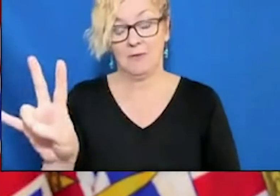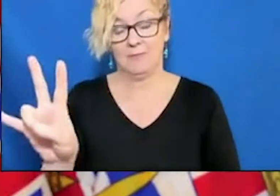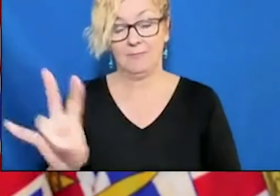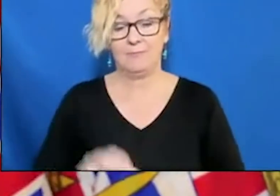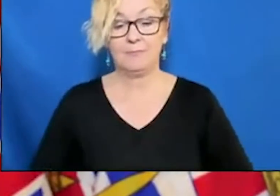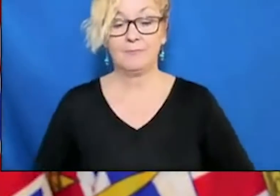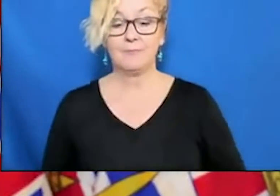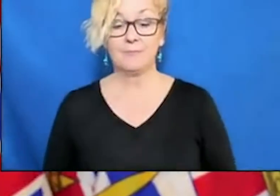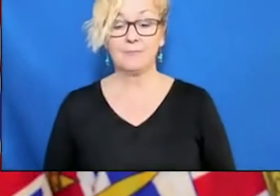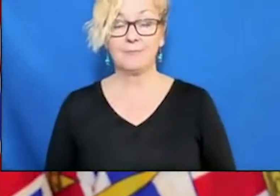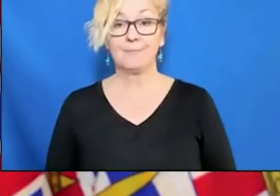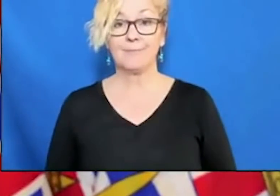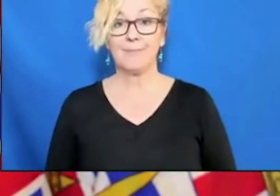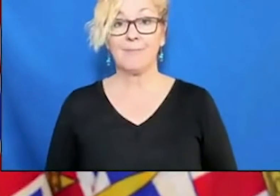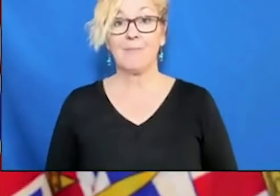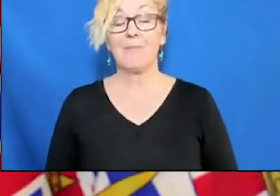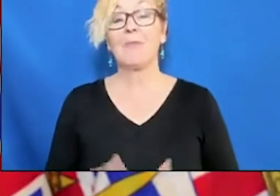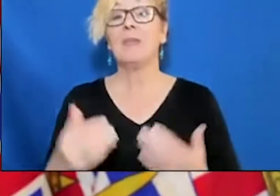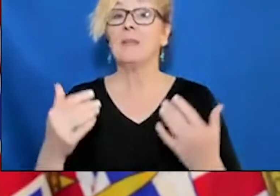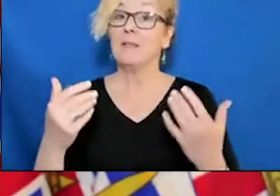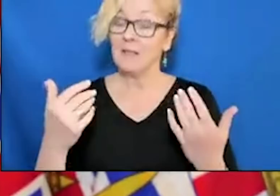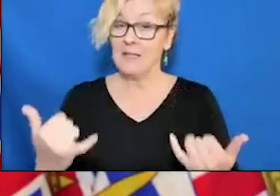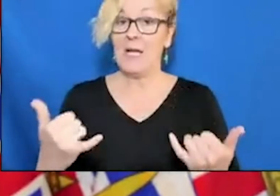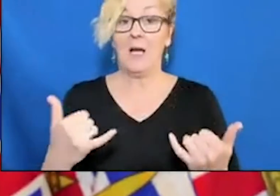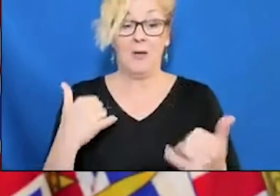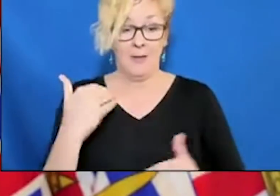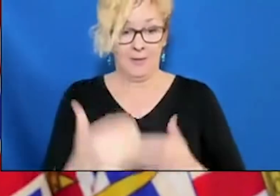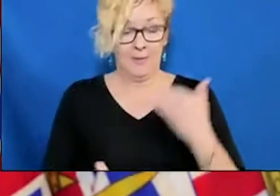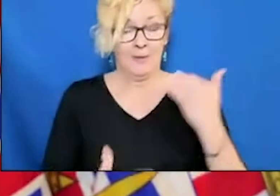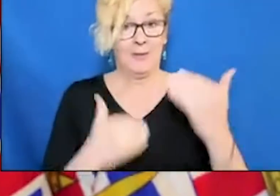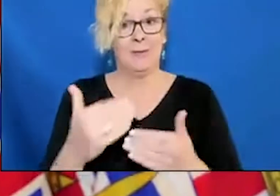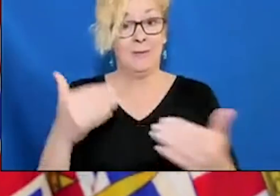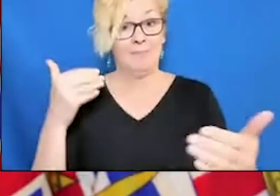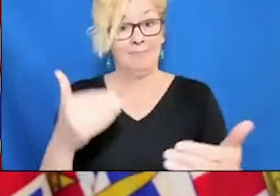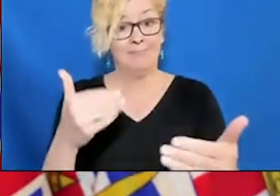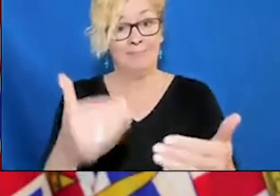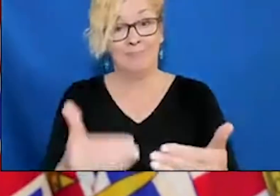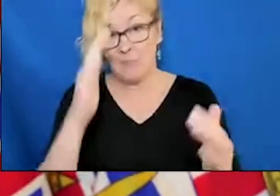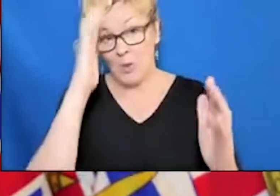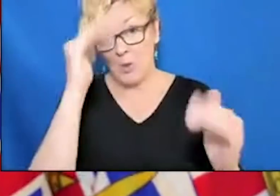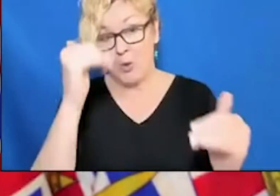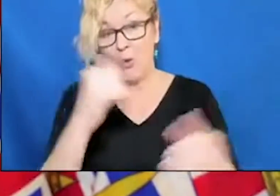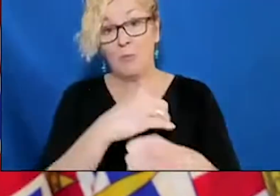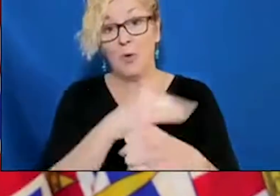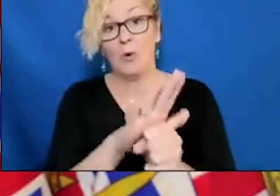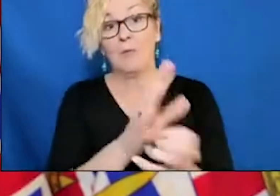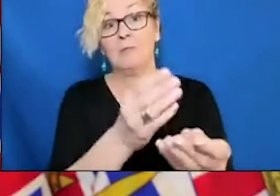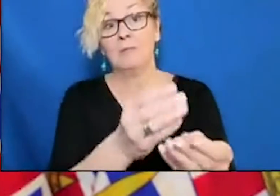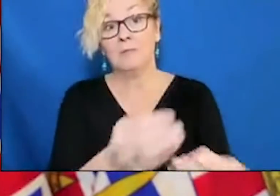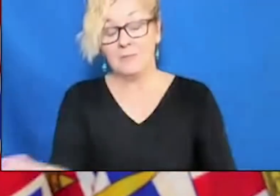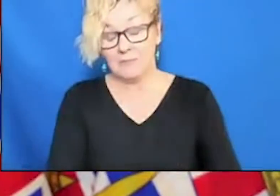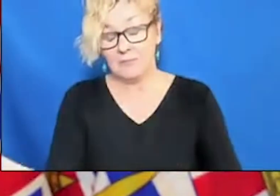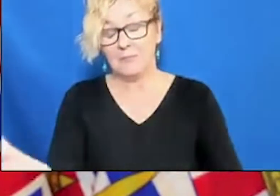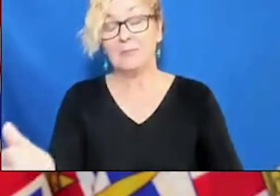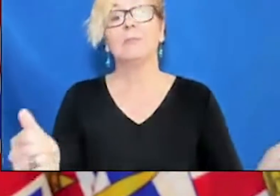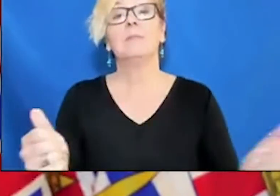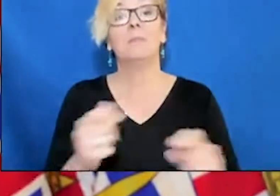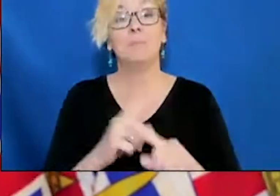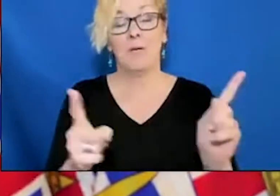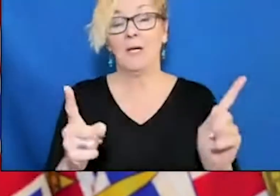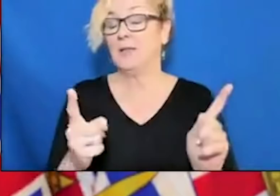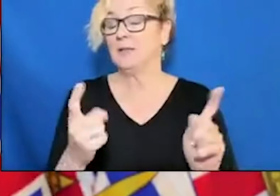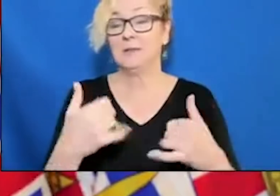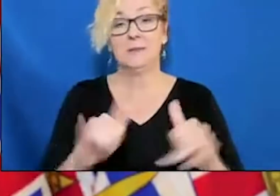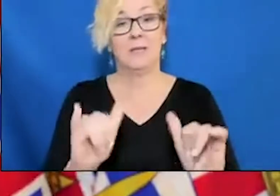last stage of the pandemic, we remember every day the families and the care providers and the communities who've